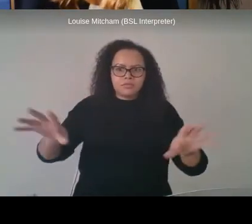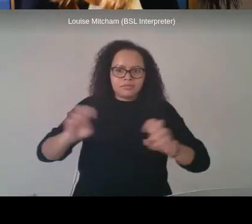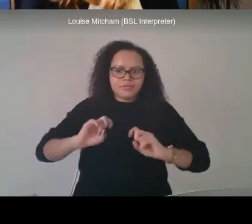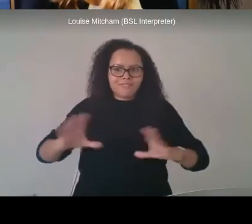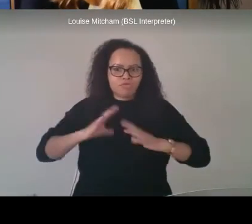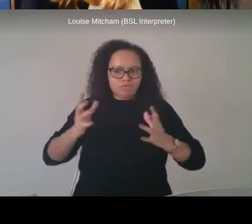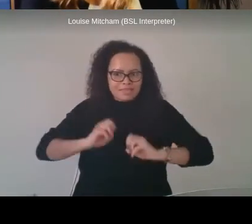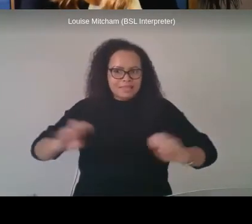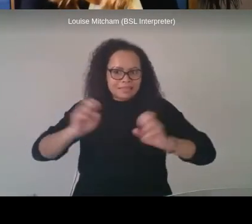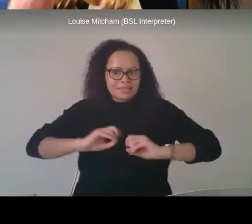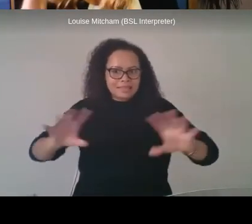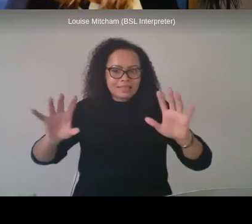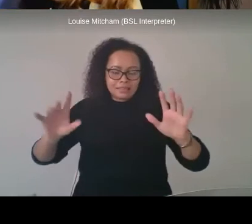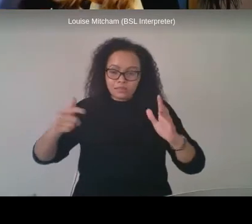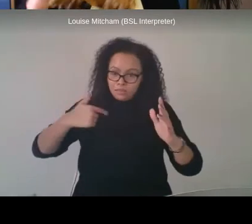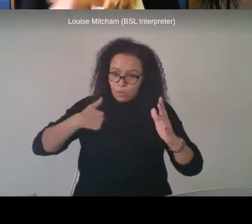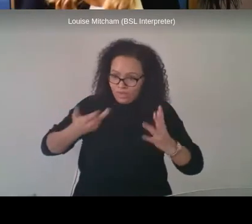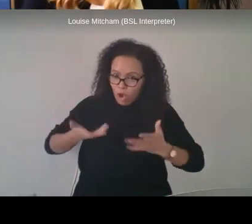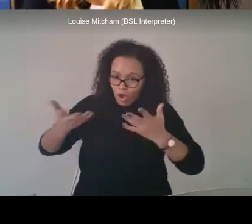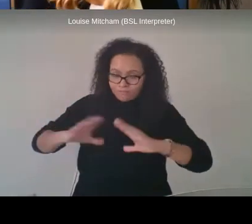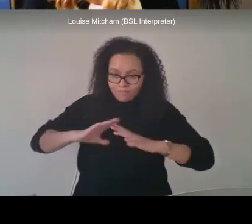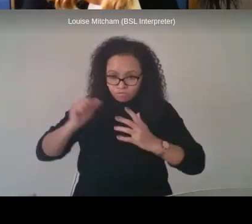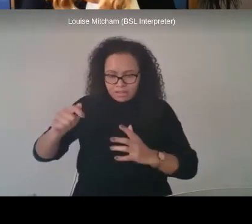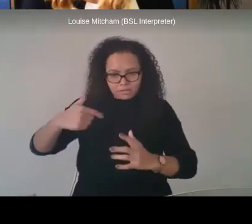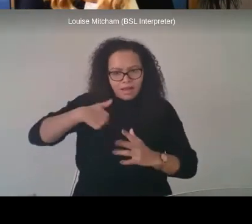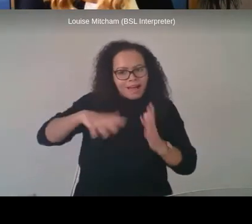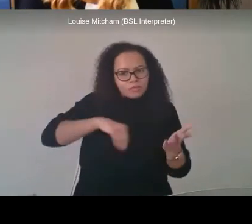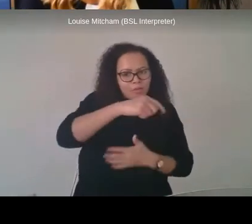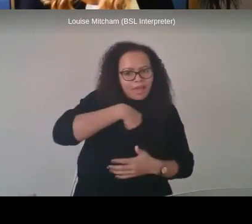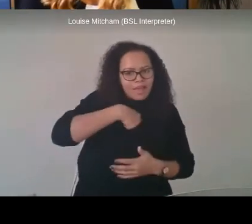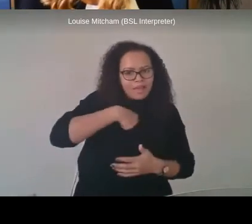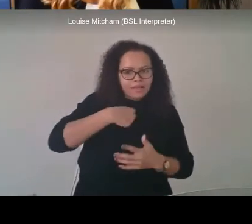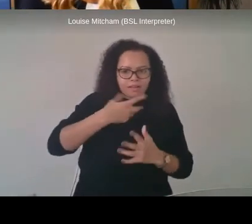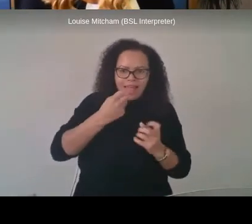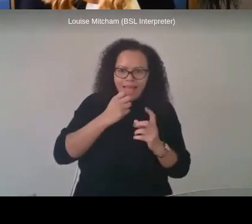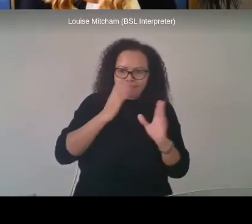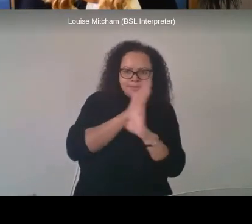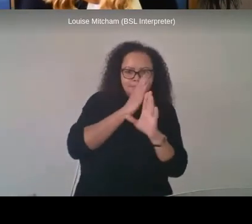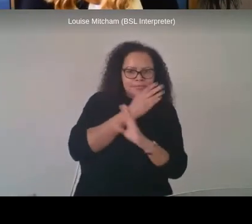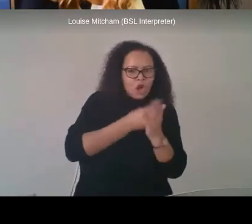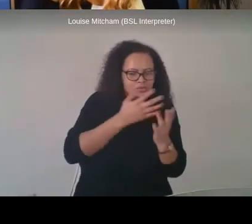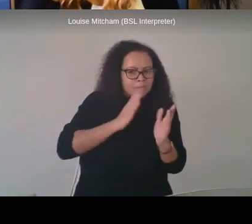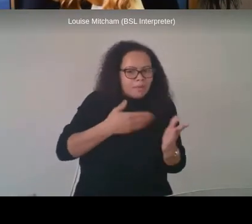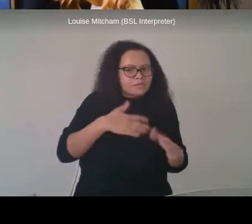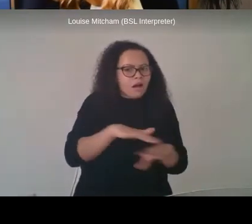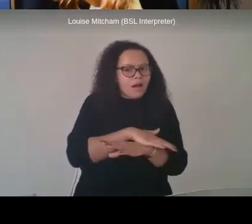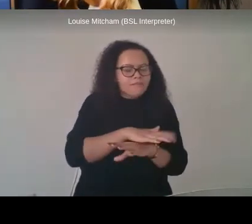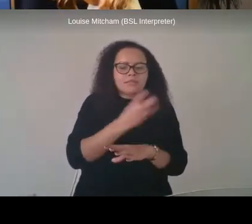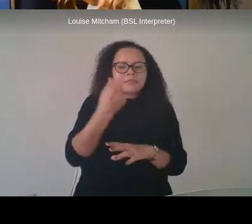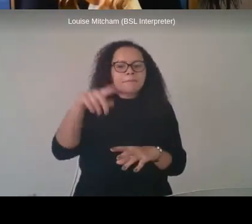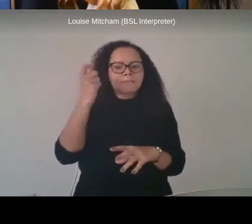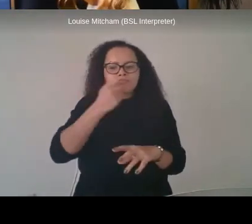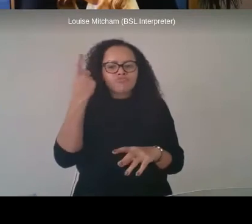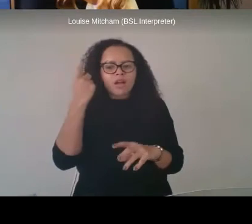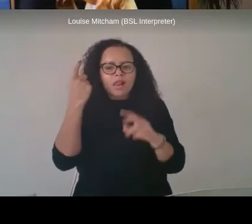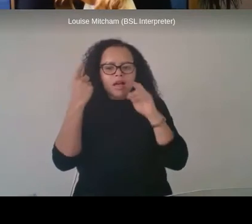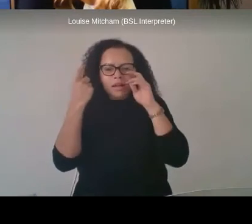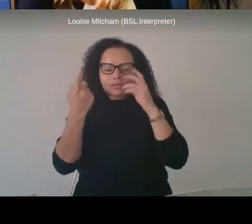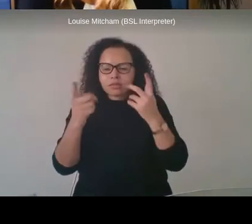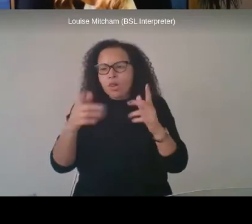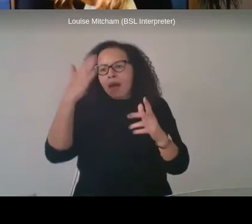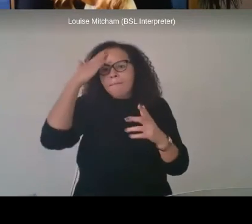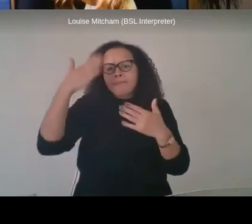free, but we paid for it because there was some costs behind the scenes that you had to cover. So, mm-hmm. You know, we put out the mental health awareness